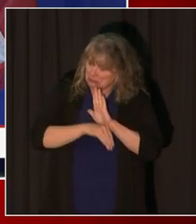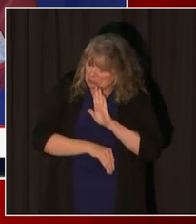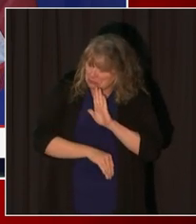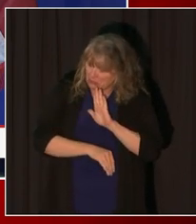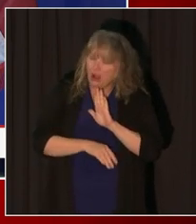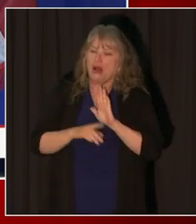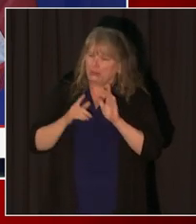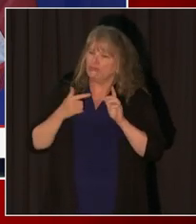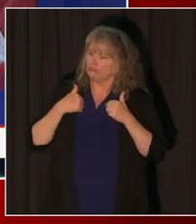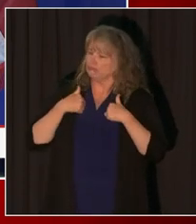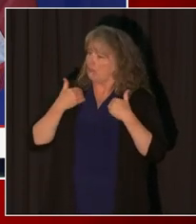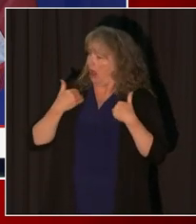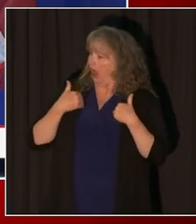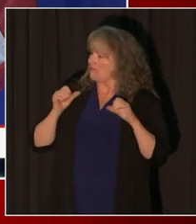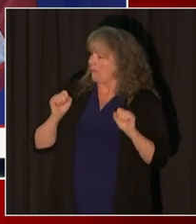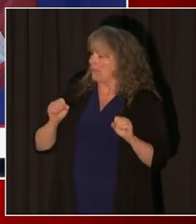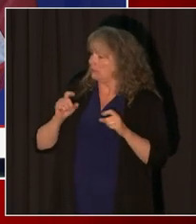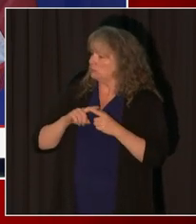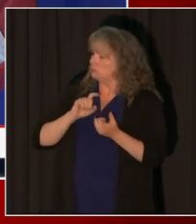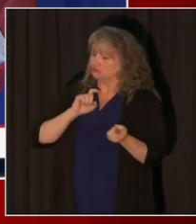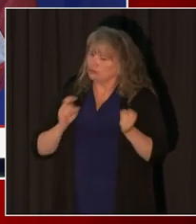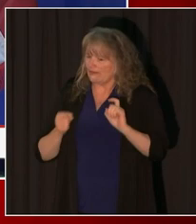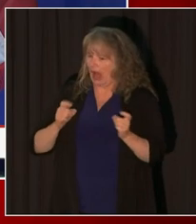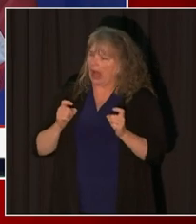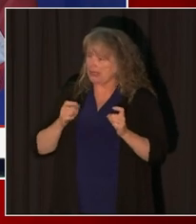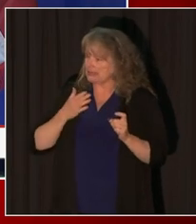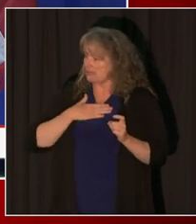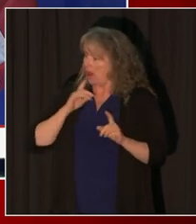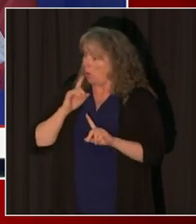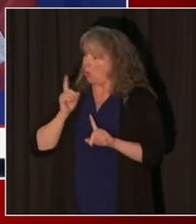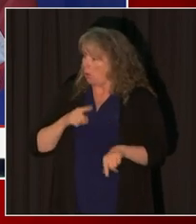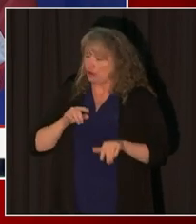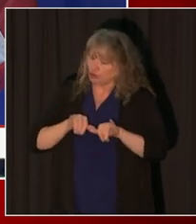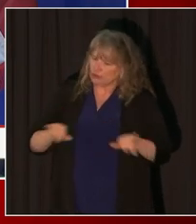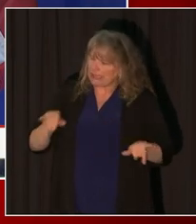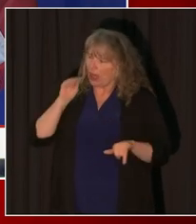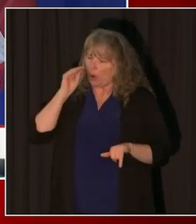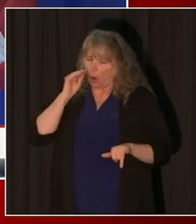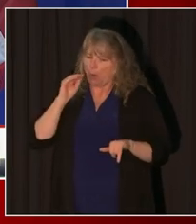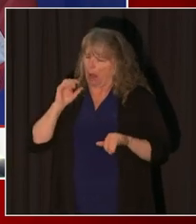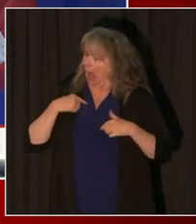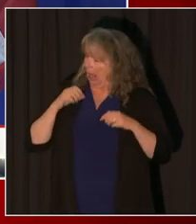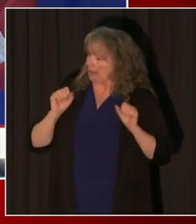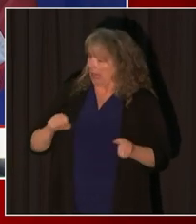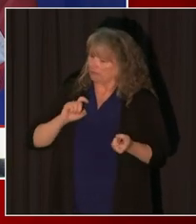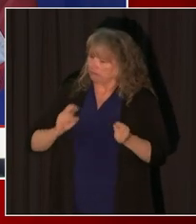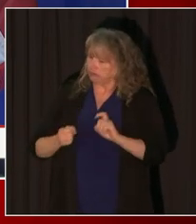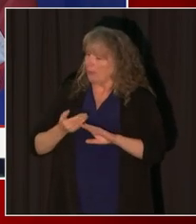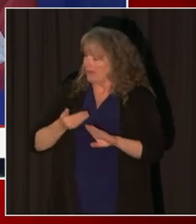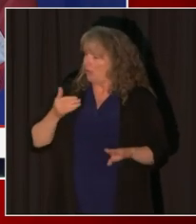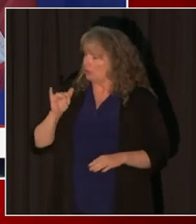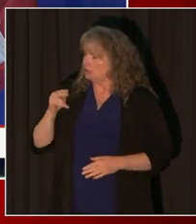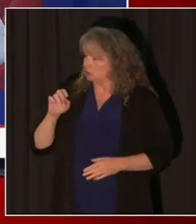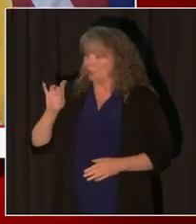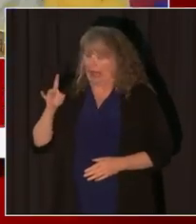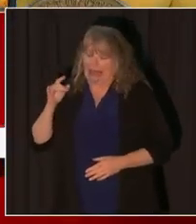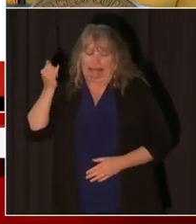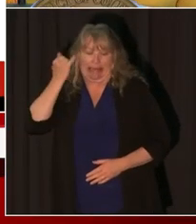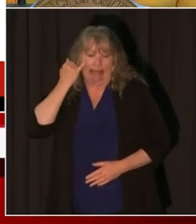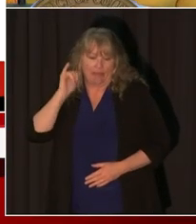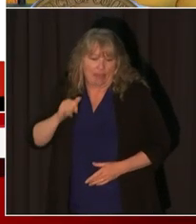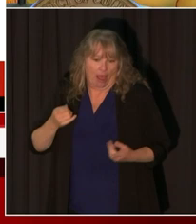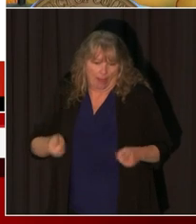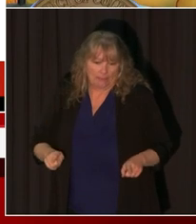to revise that stay-at-home order and can do it before June the 8th, if that is our experience. And you